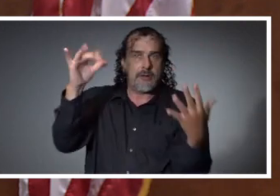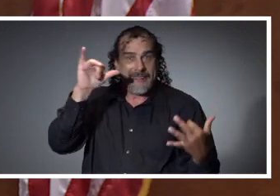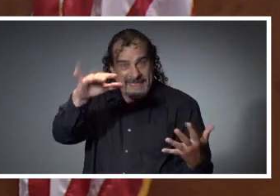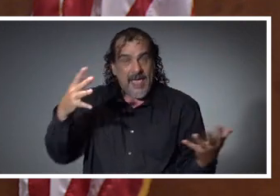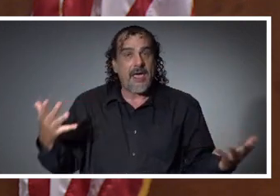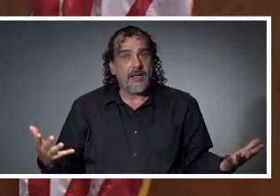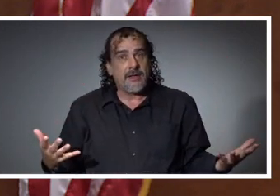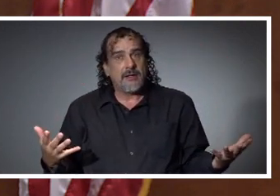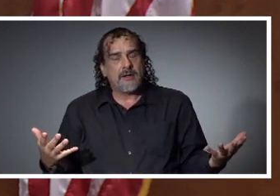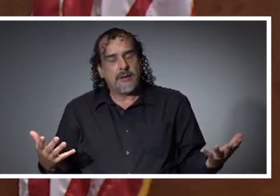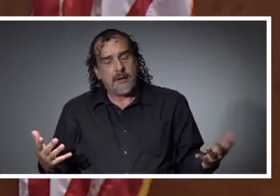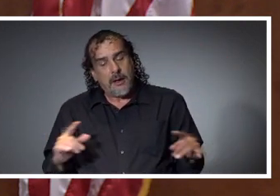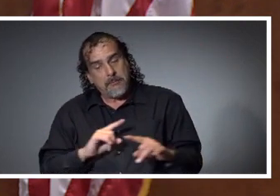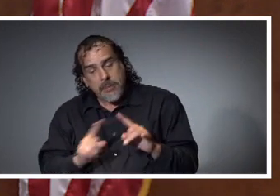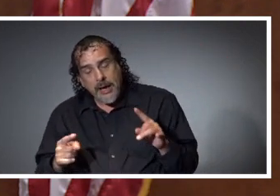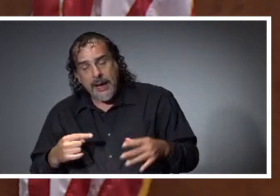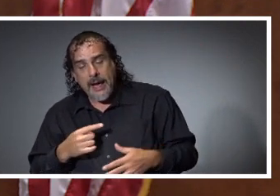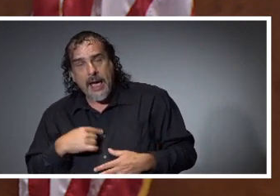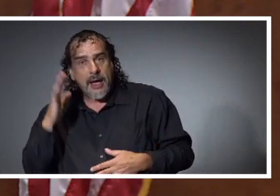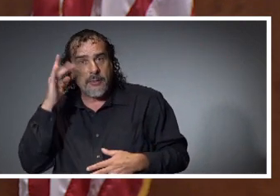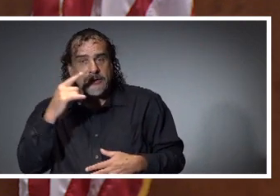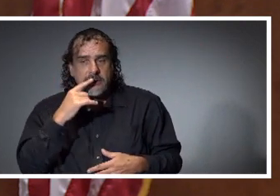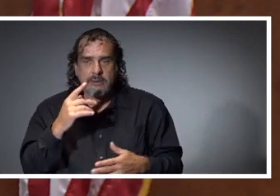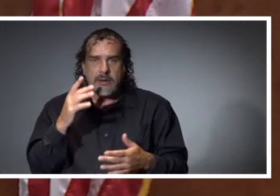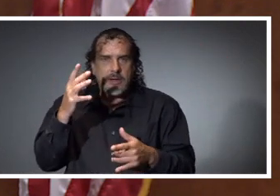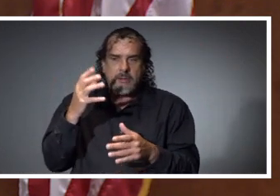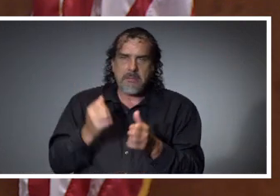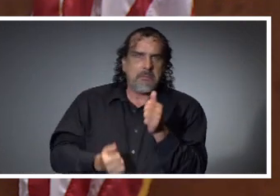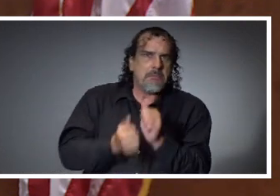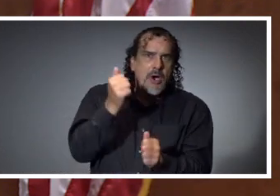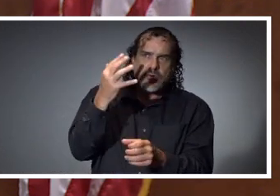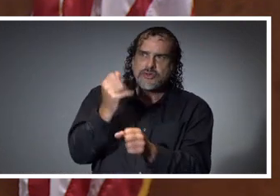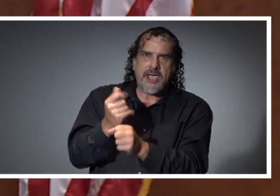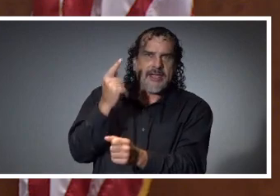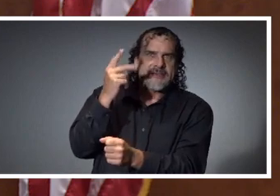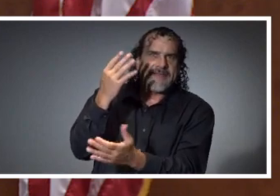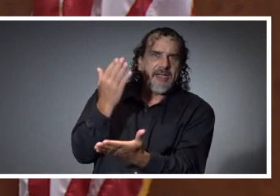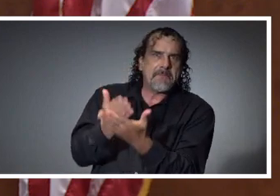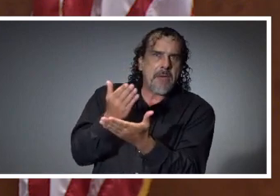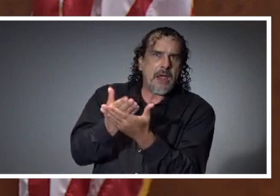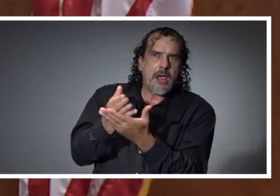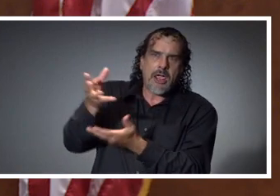you that given the TV revenue and given the